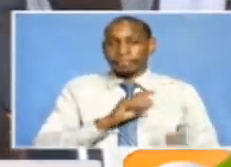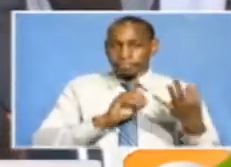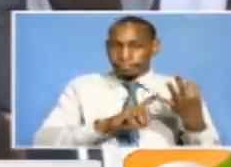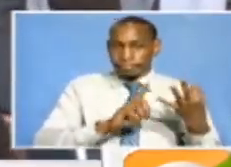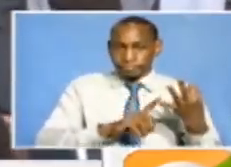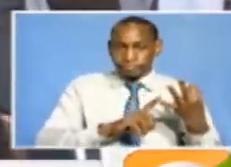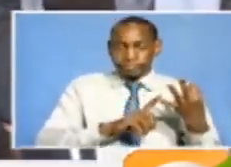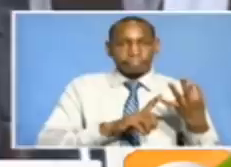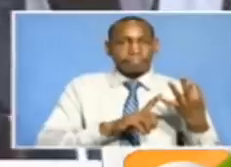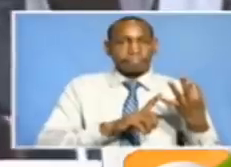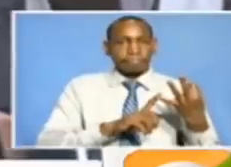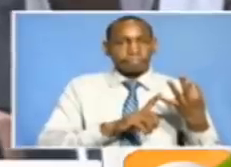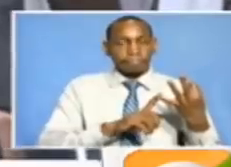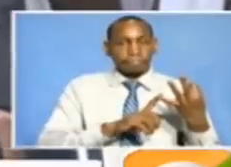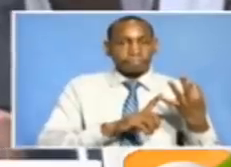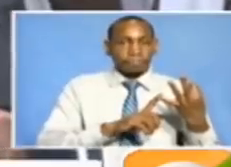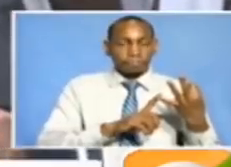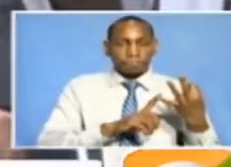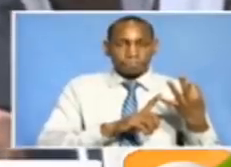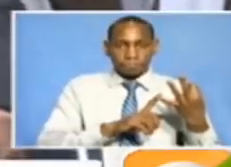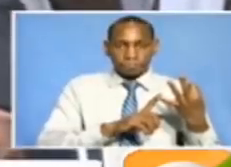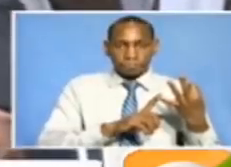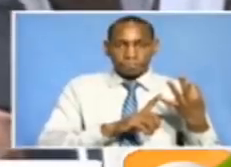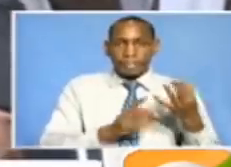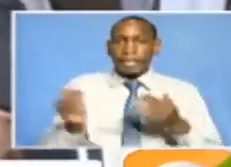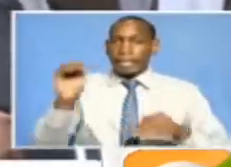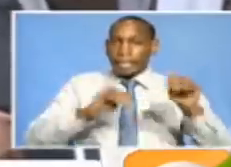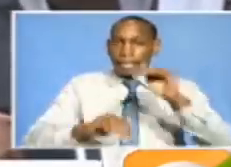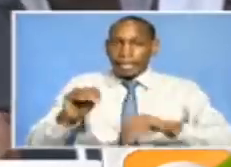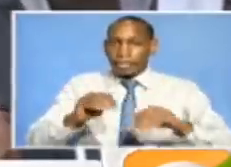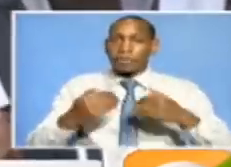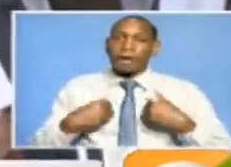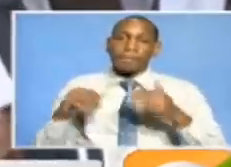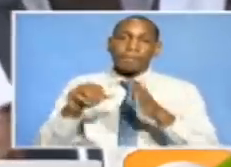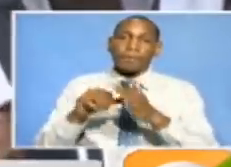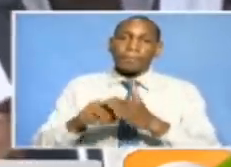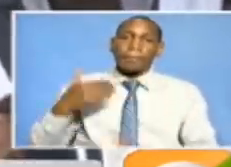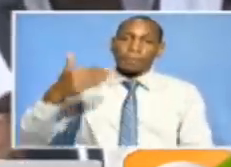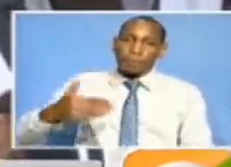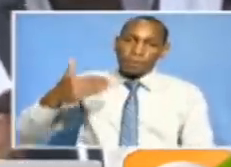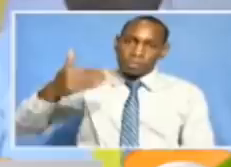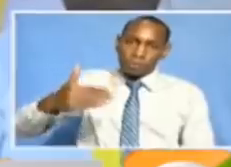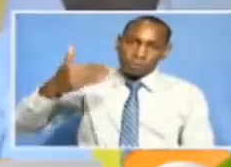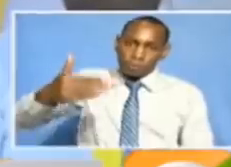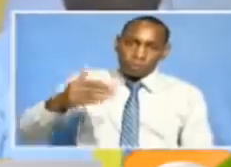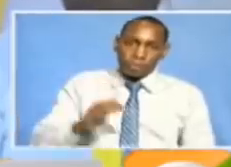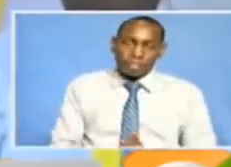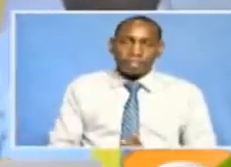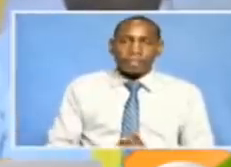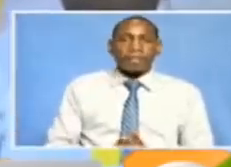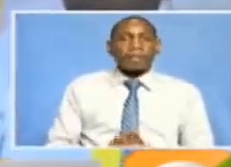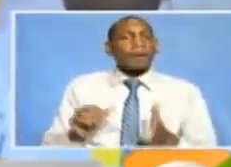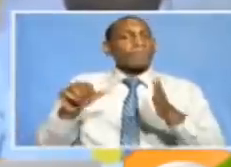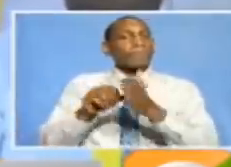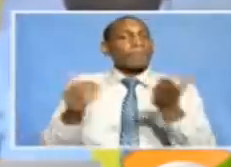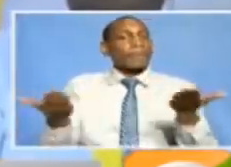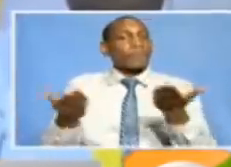upande ya uchaguzi tuna shida kila mara kwa mara. Ni kitu gani iko